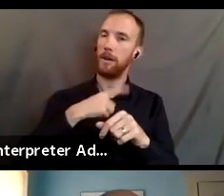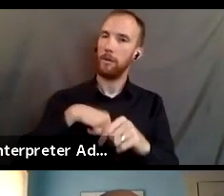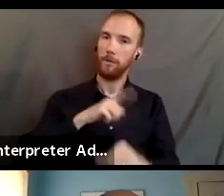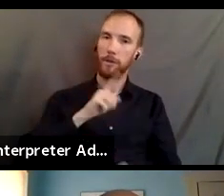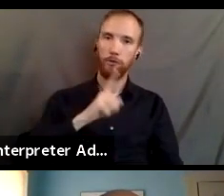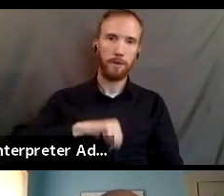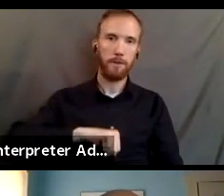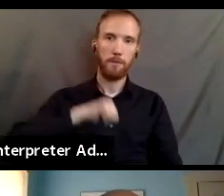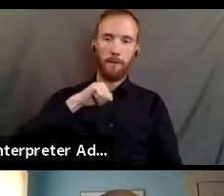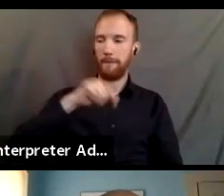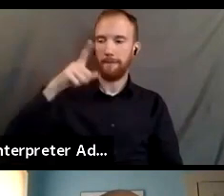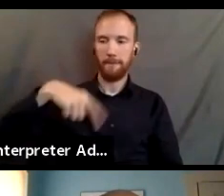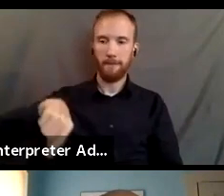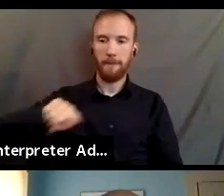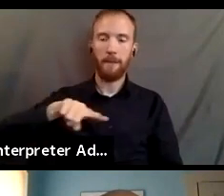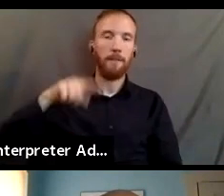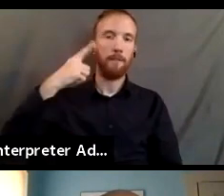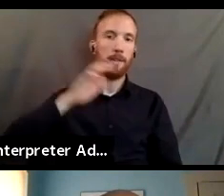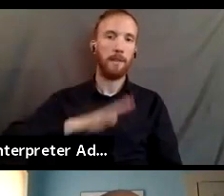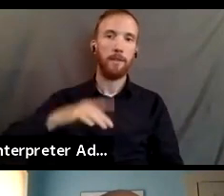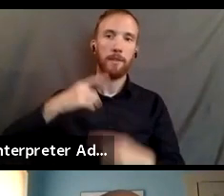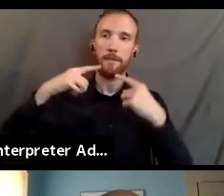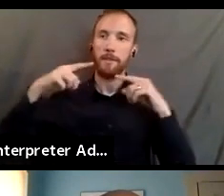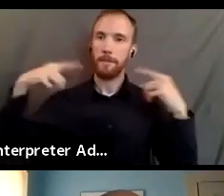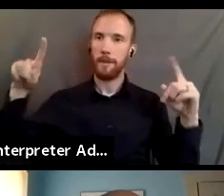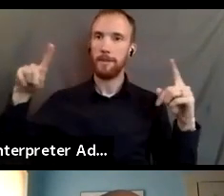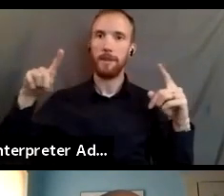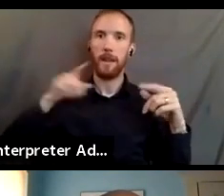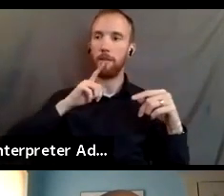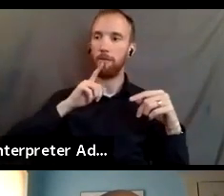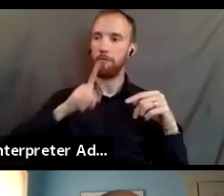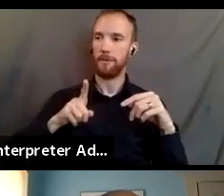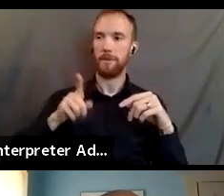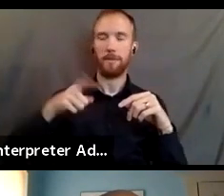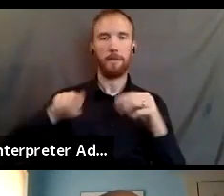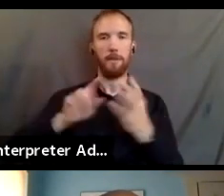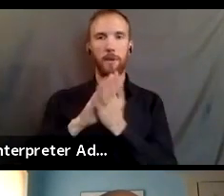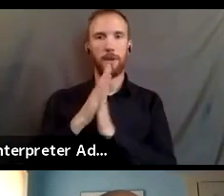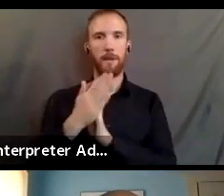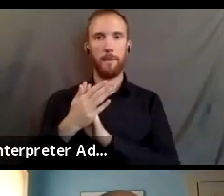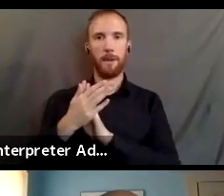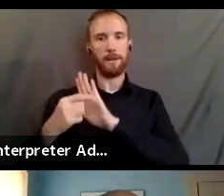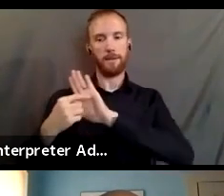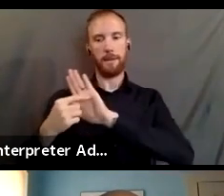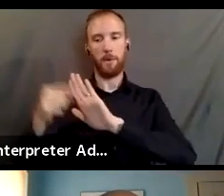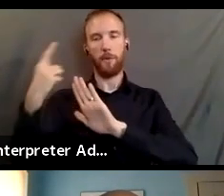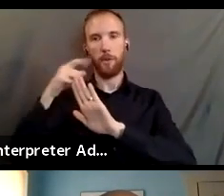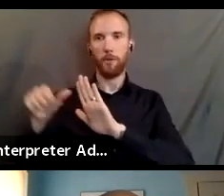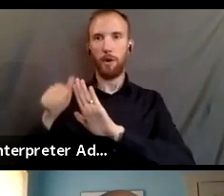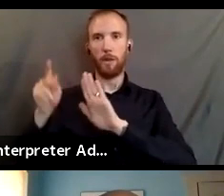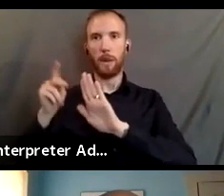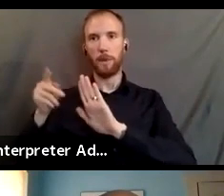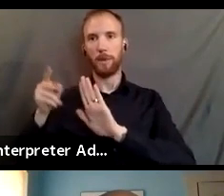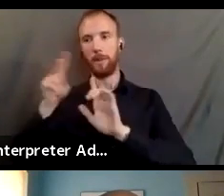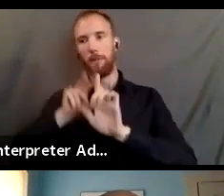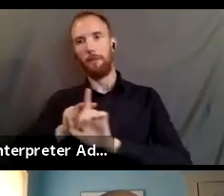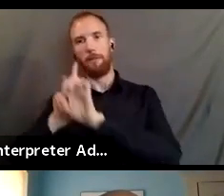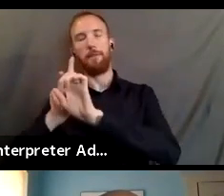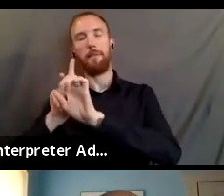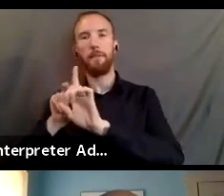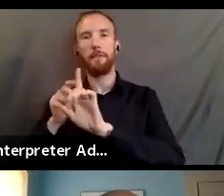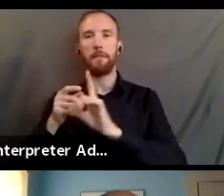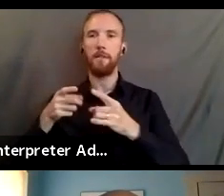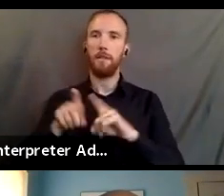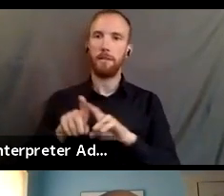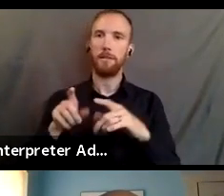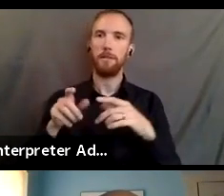their achievement and for setting example for others that are coming behind them and also appreciation for